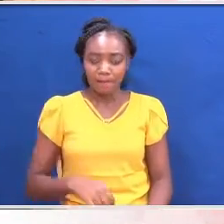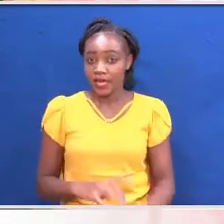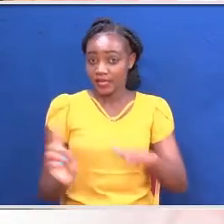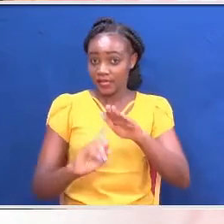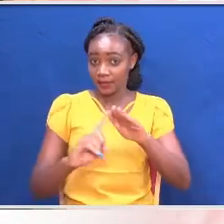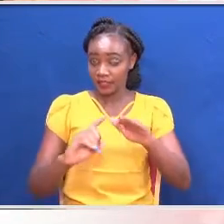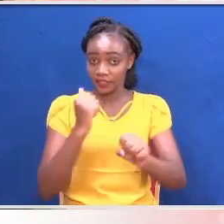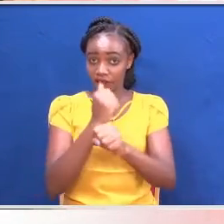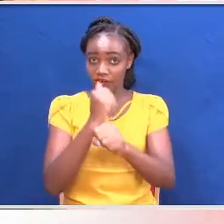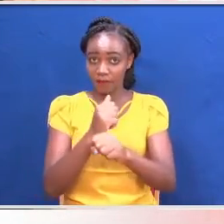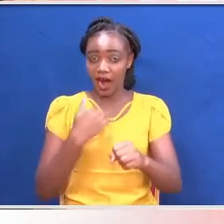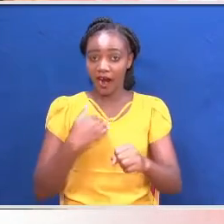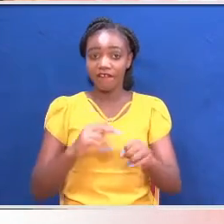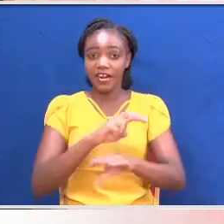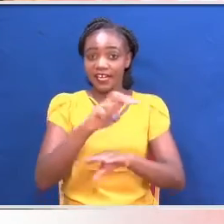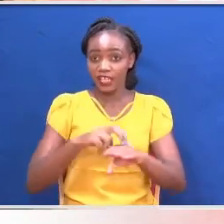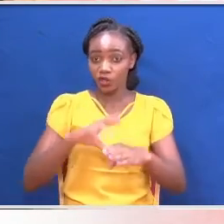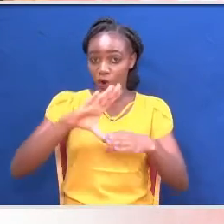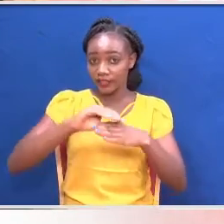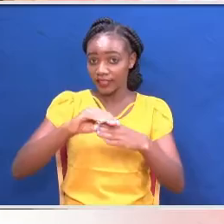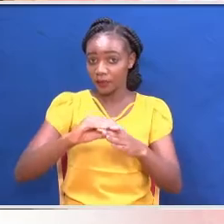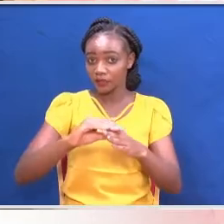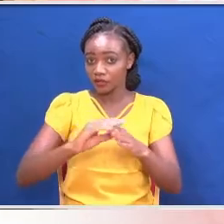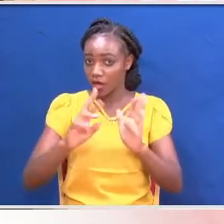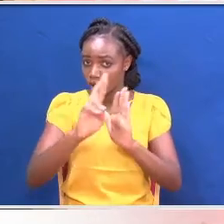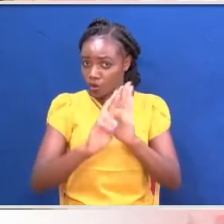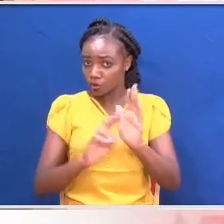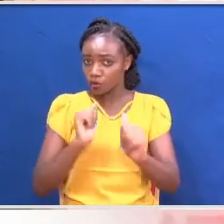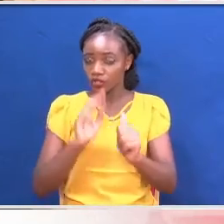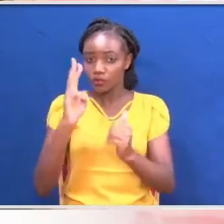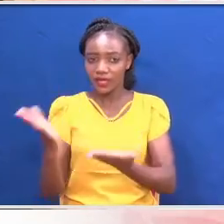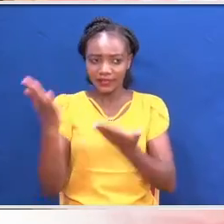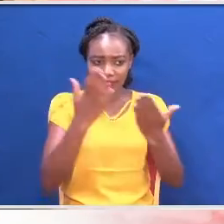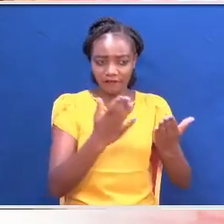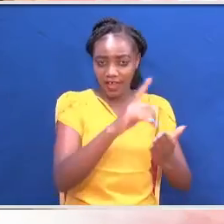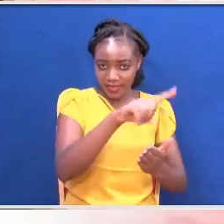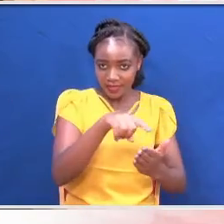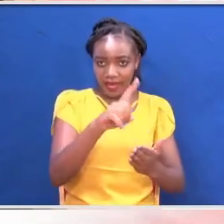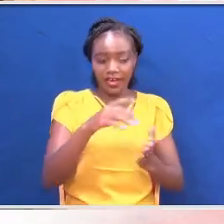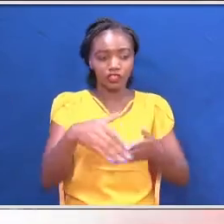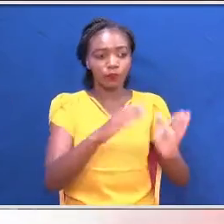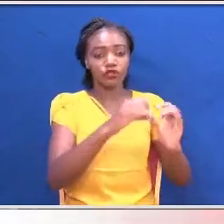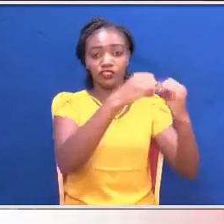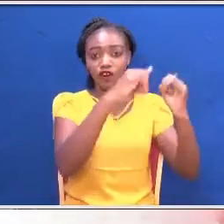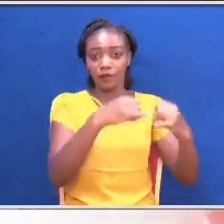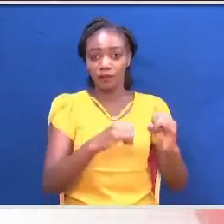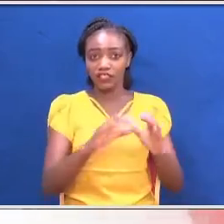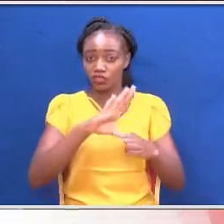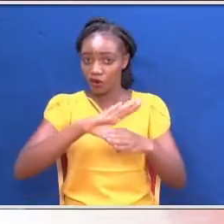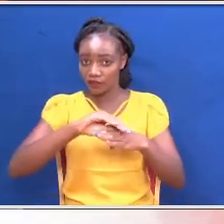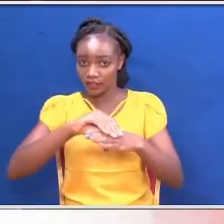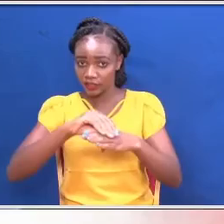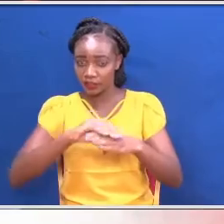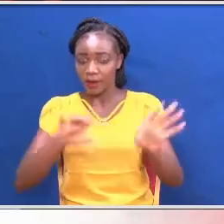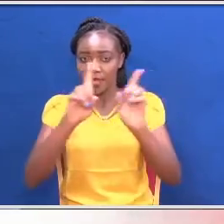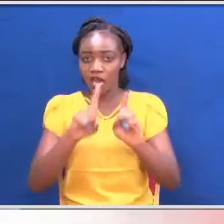developed national internship policy, which will provide the necessary framework for implementation of internship. With the labor sector still